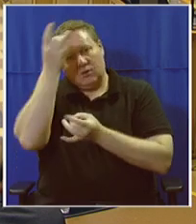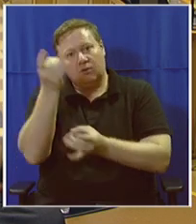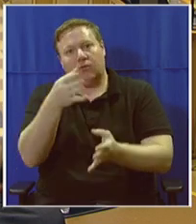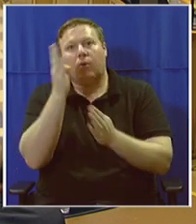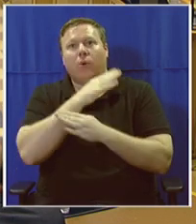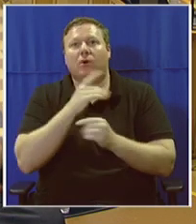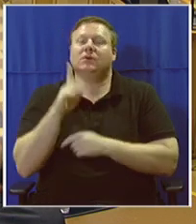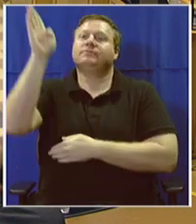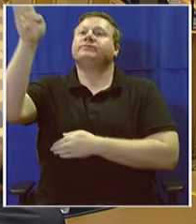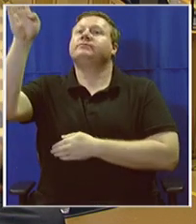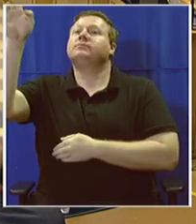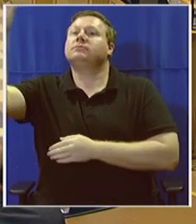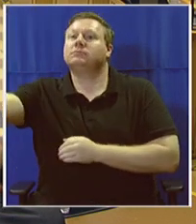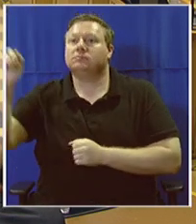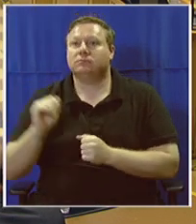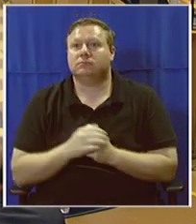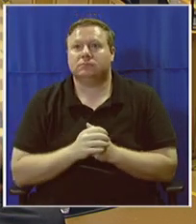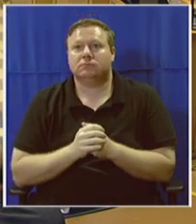of order, Chair.